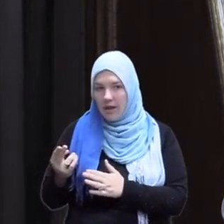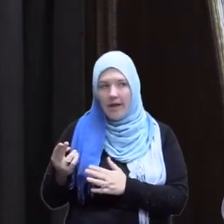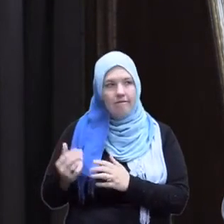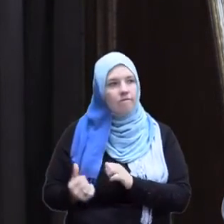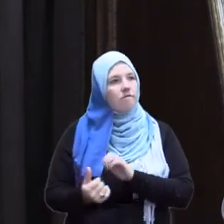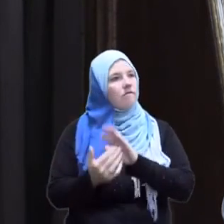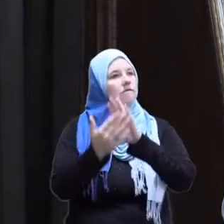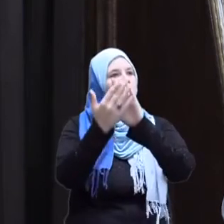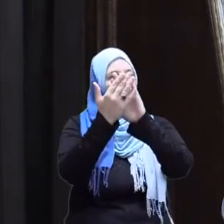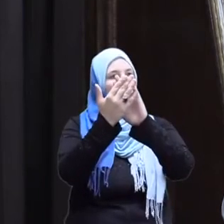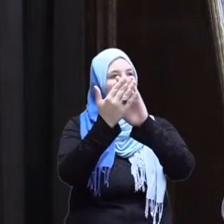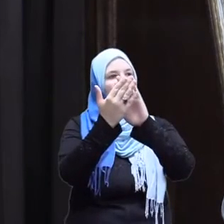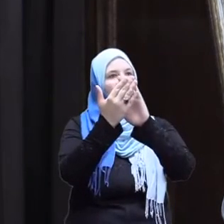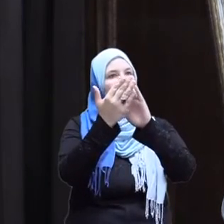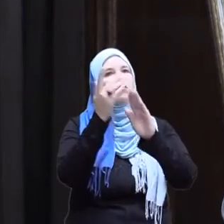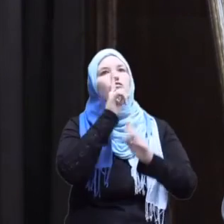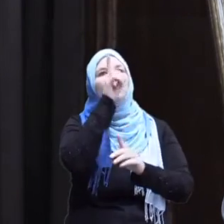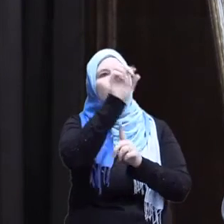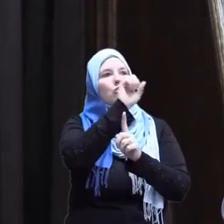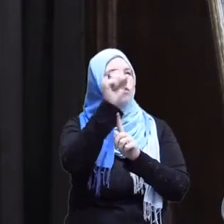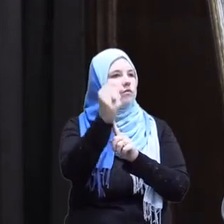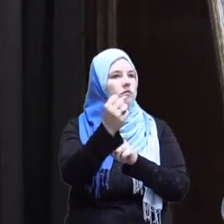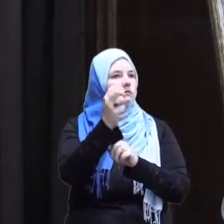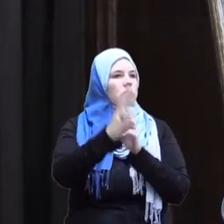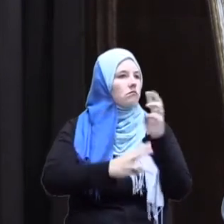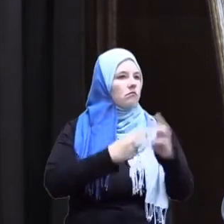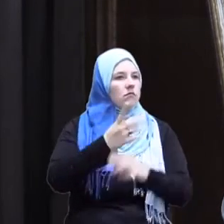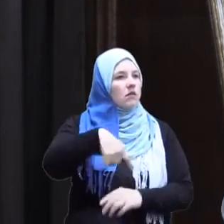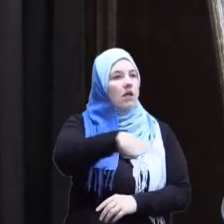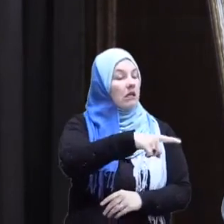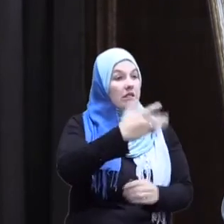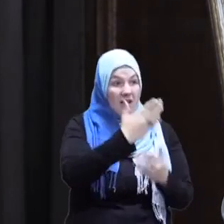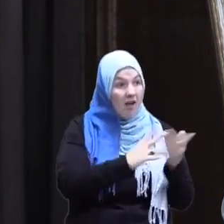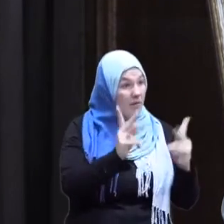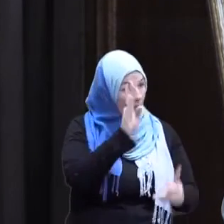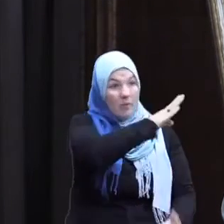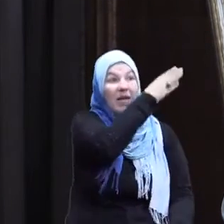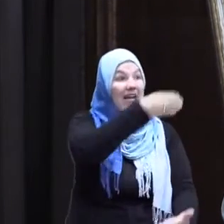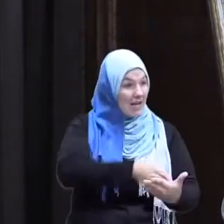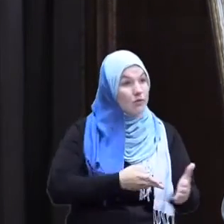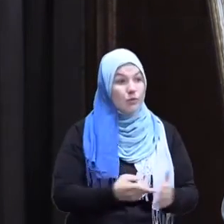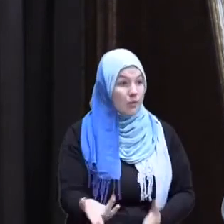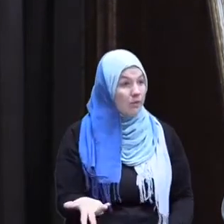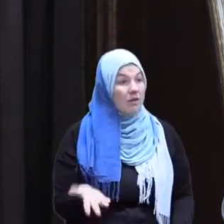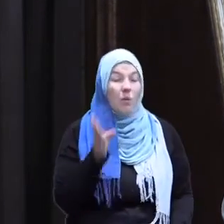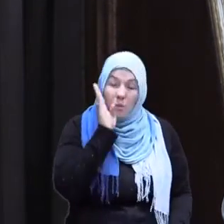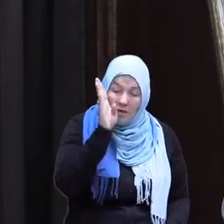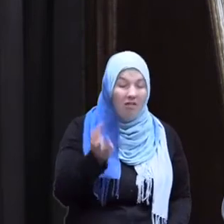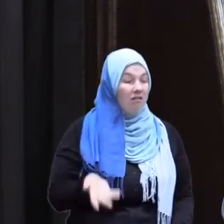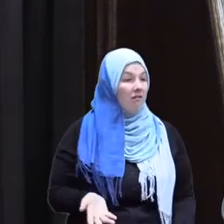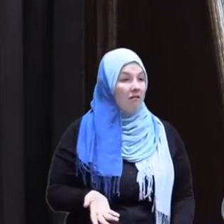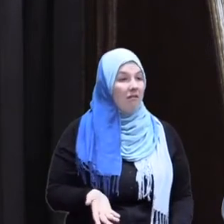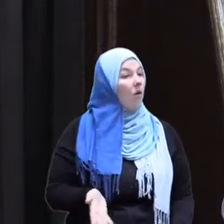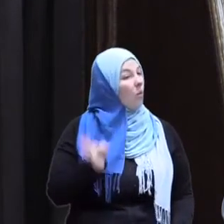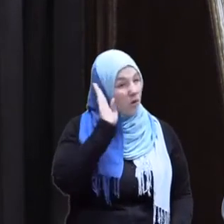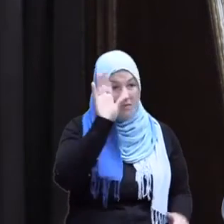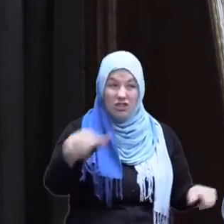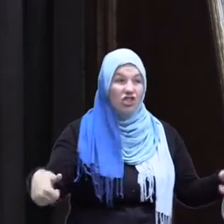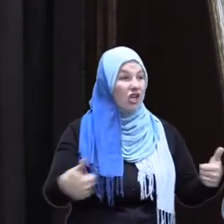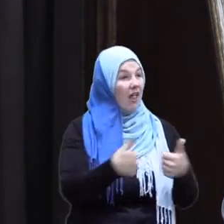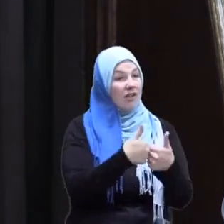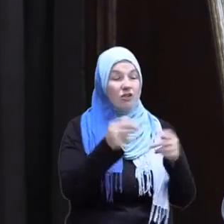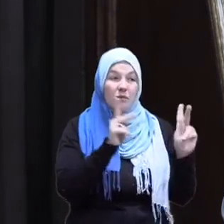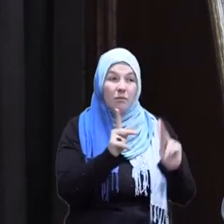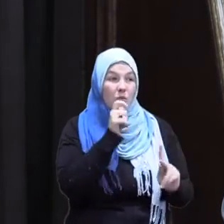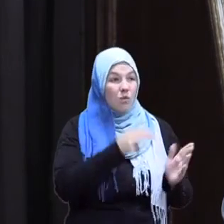no matter who objects, because there will always be those who object. There will always be